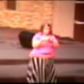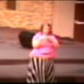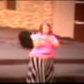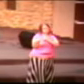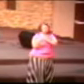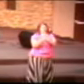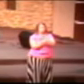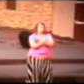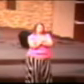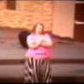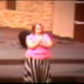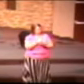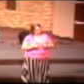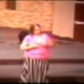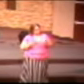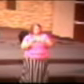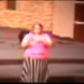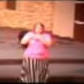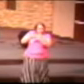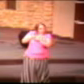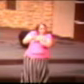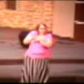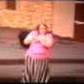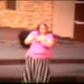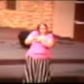community as he lived himself.